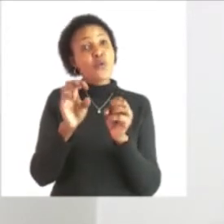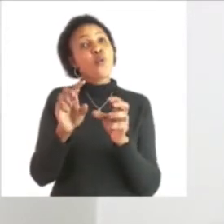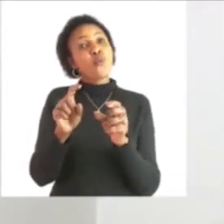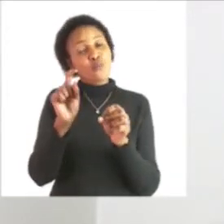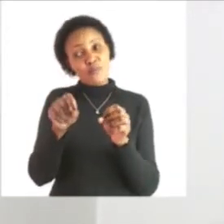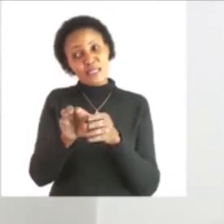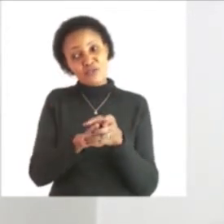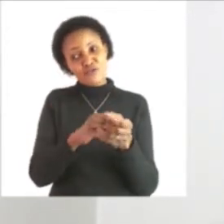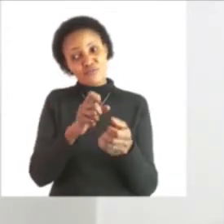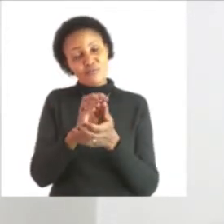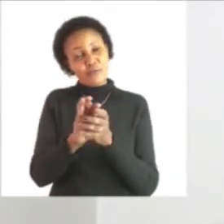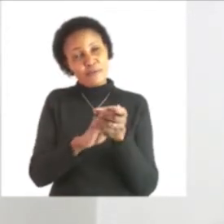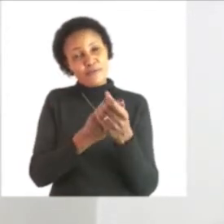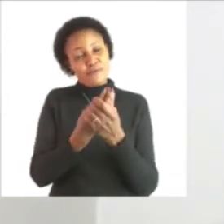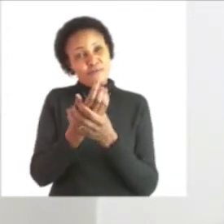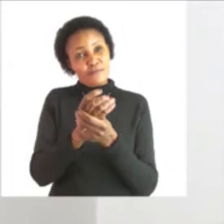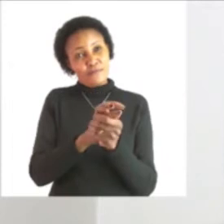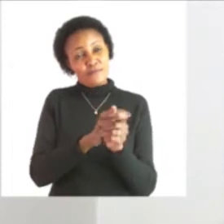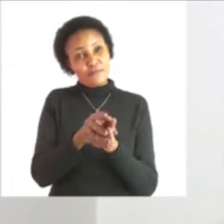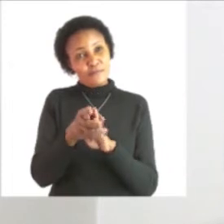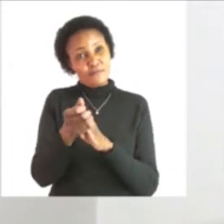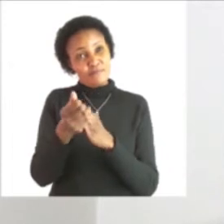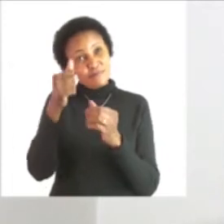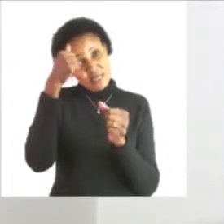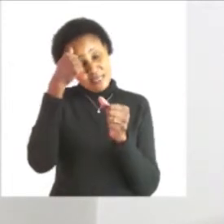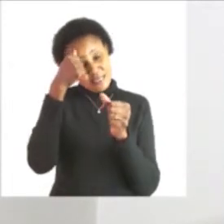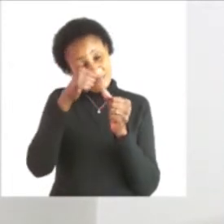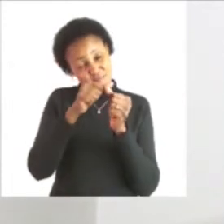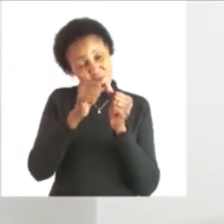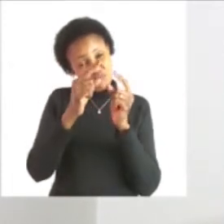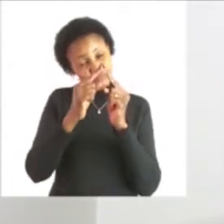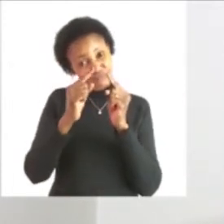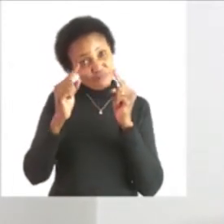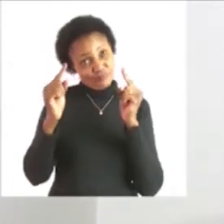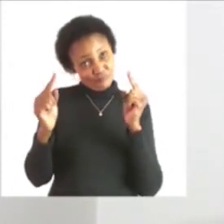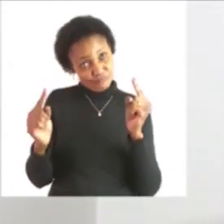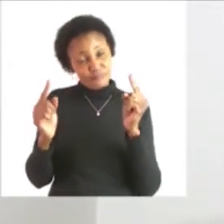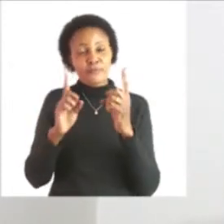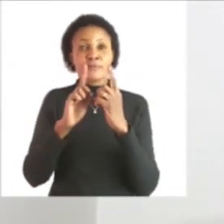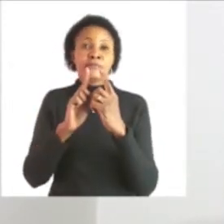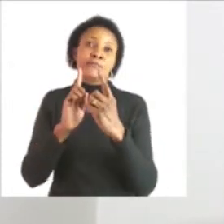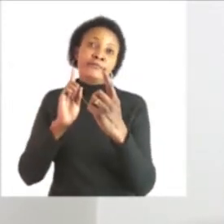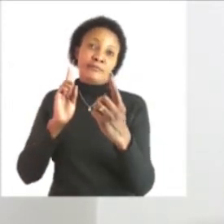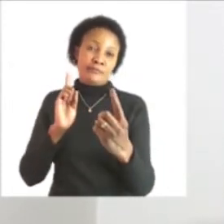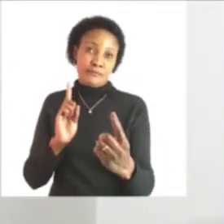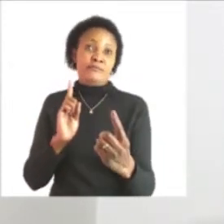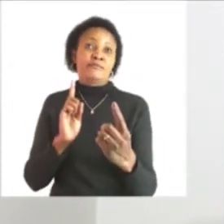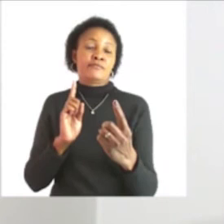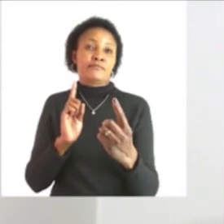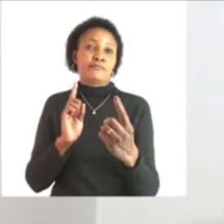hands thoroughly. And remember to keep